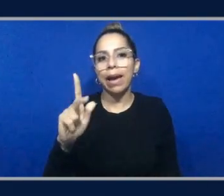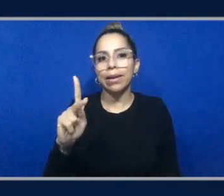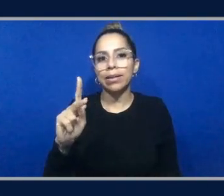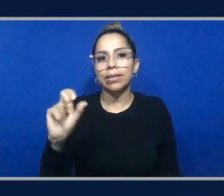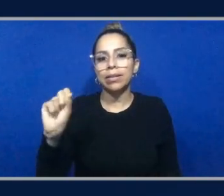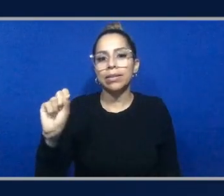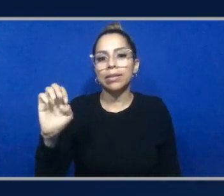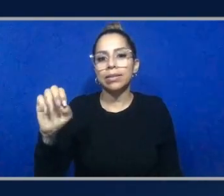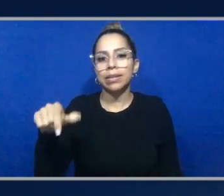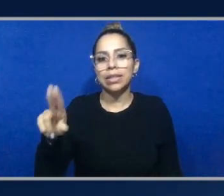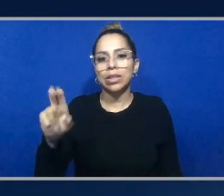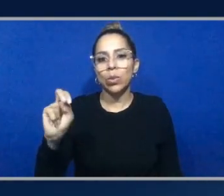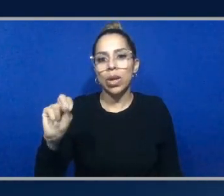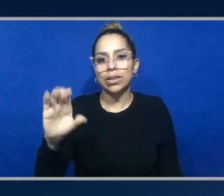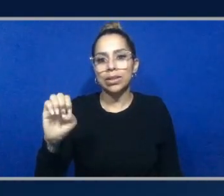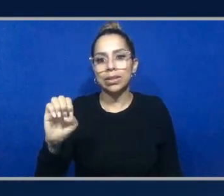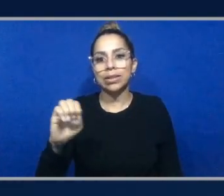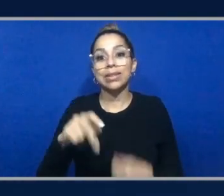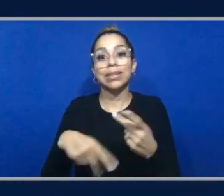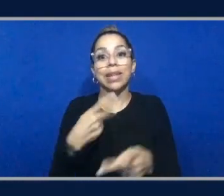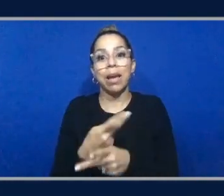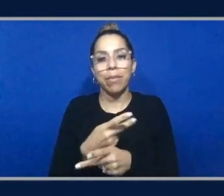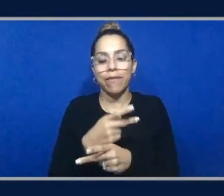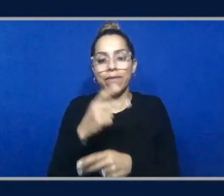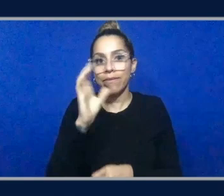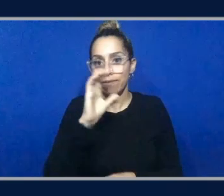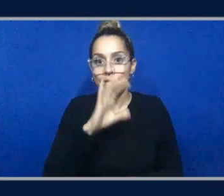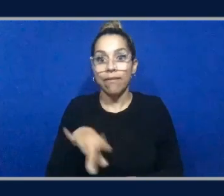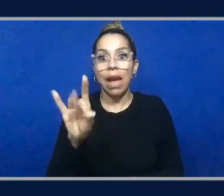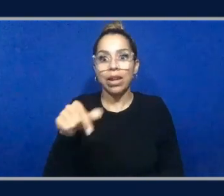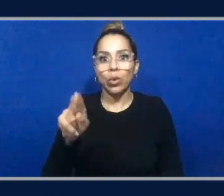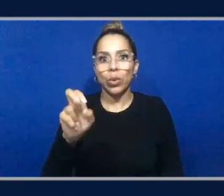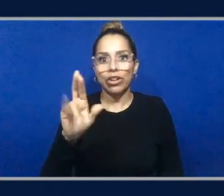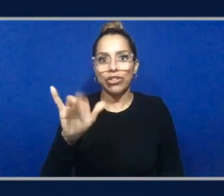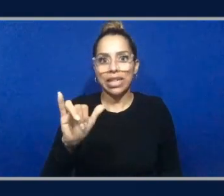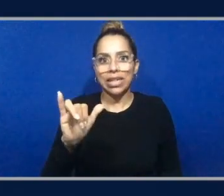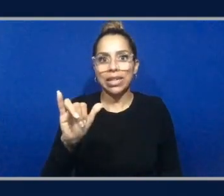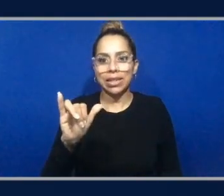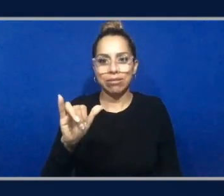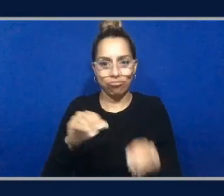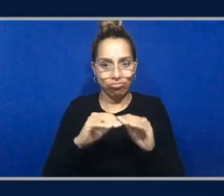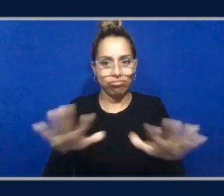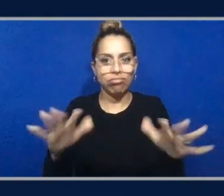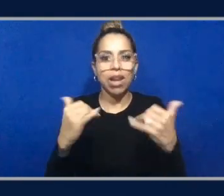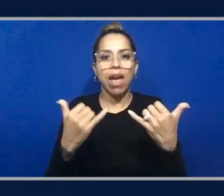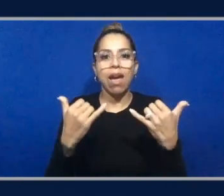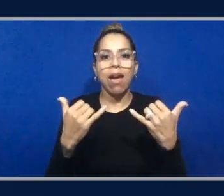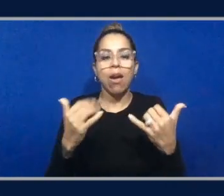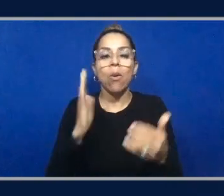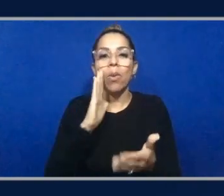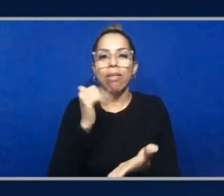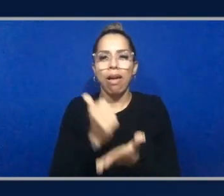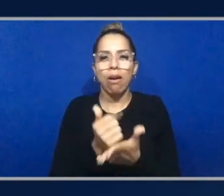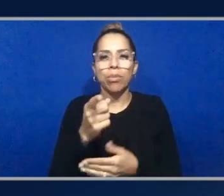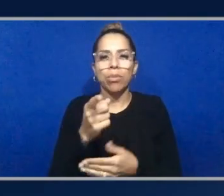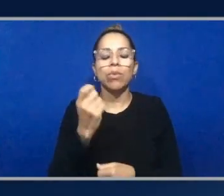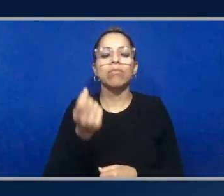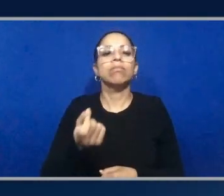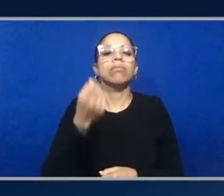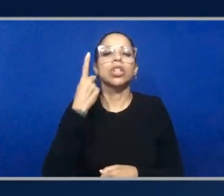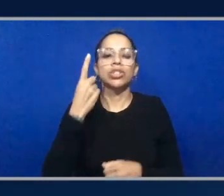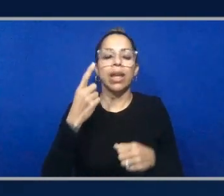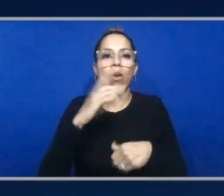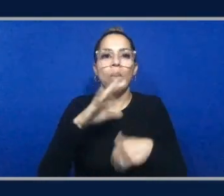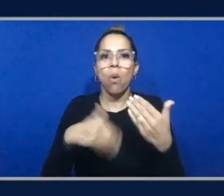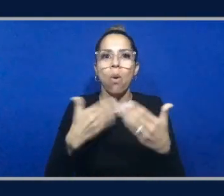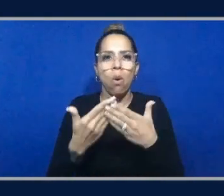threat detection. And these new detections, and we'll see them in a moment, help you put the pieces together because we already do it on your